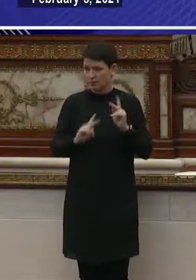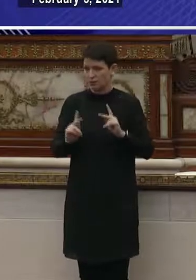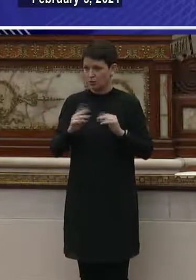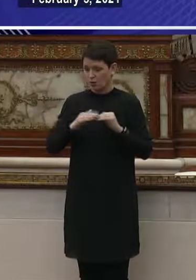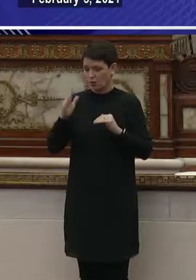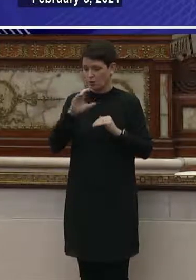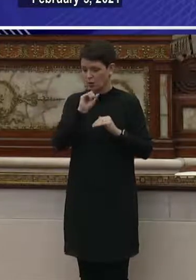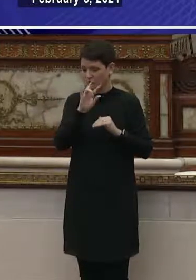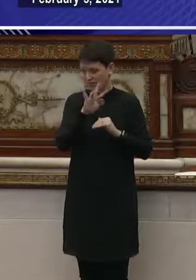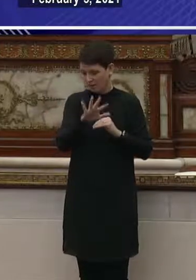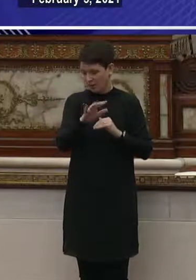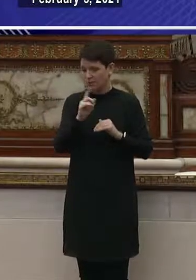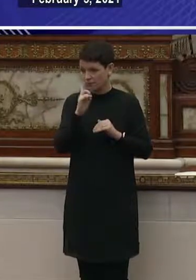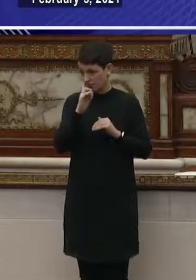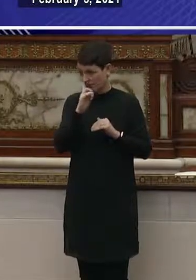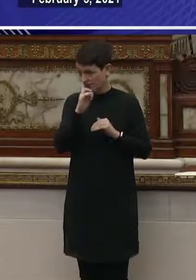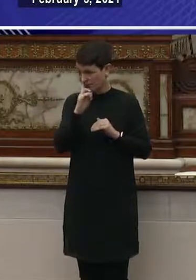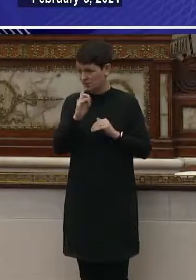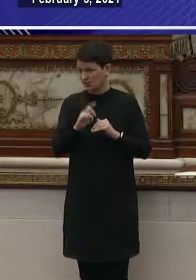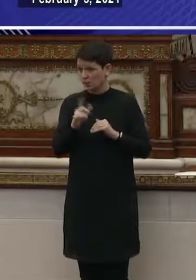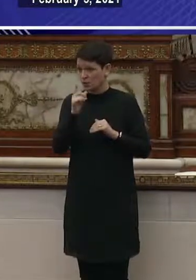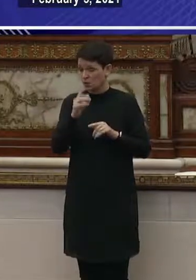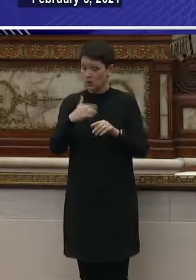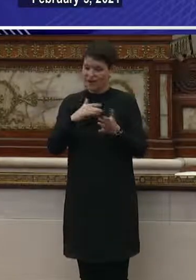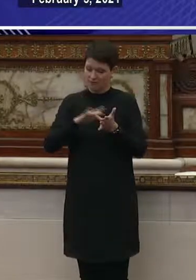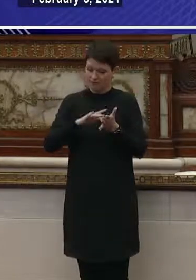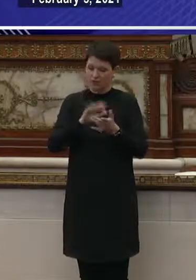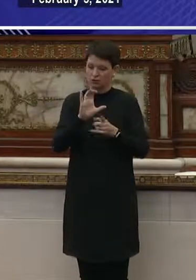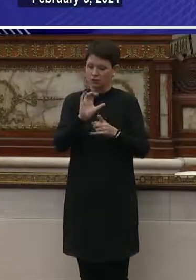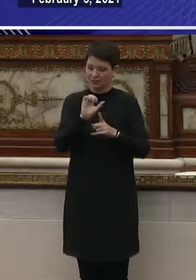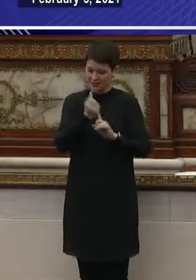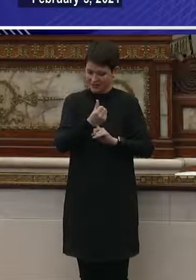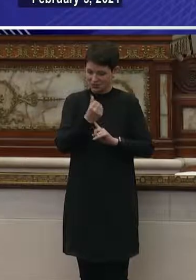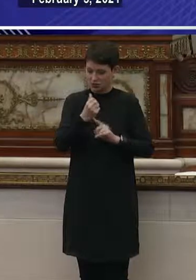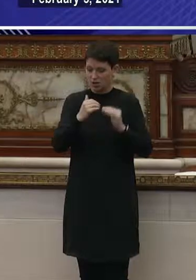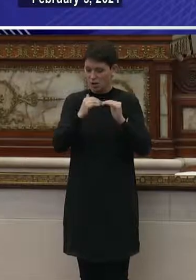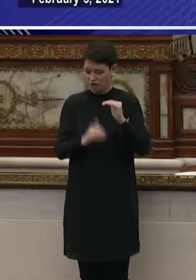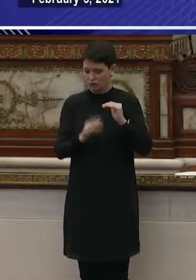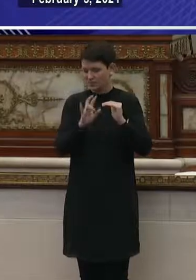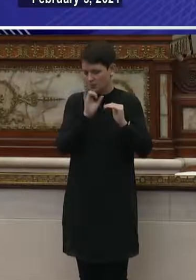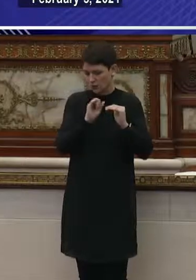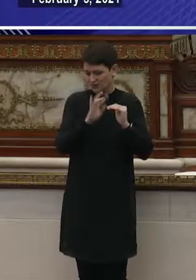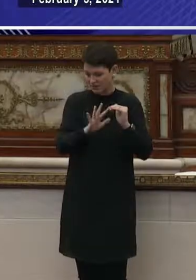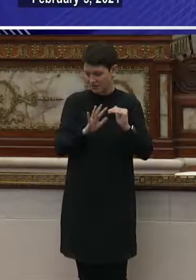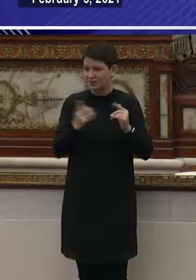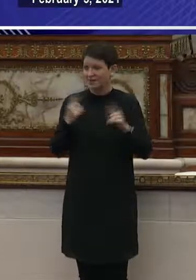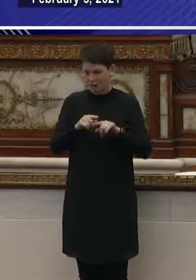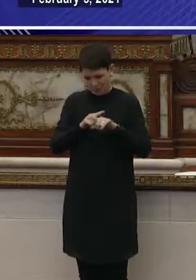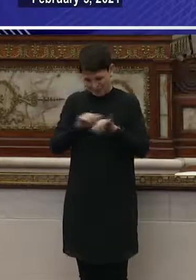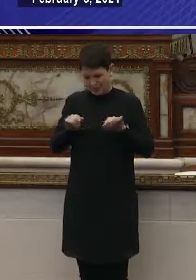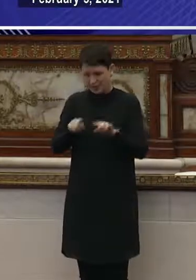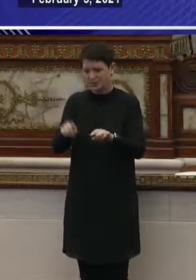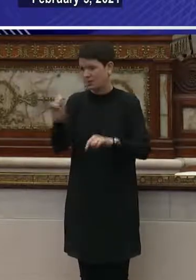over 75 or who have medical conditions and that are under 75. Those are happening in parallel.